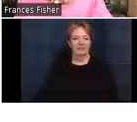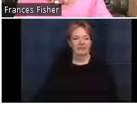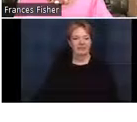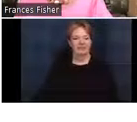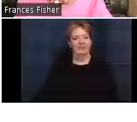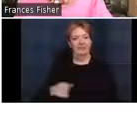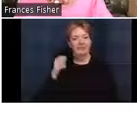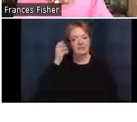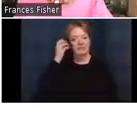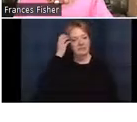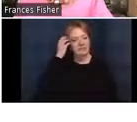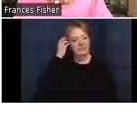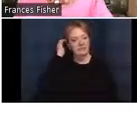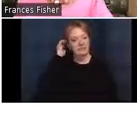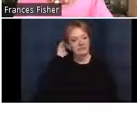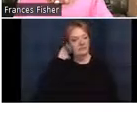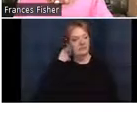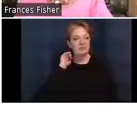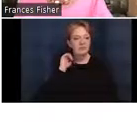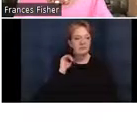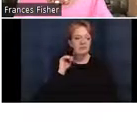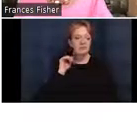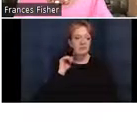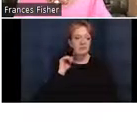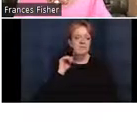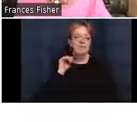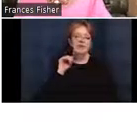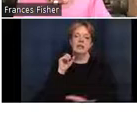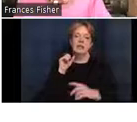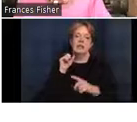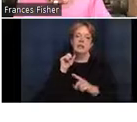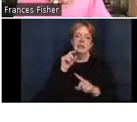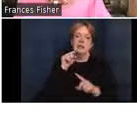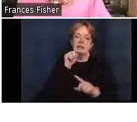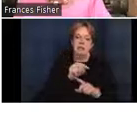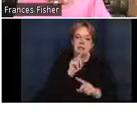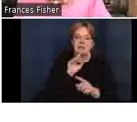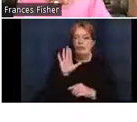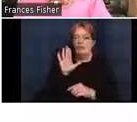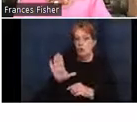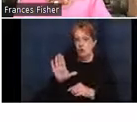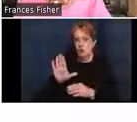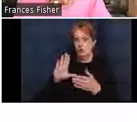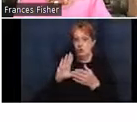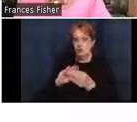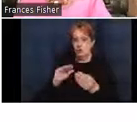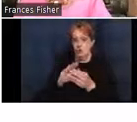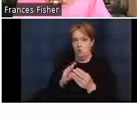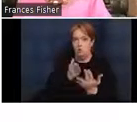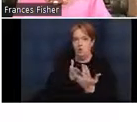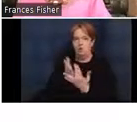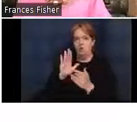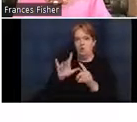very much her story through the eyes of